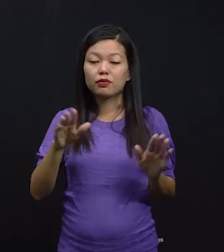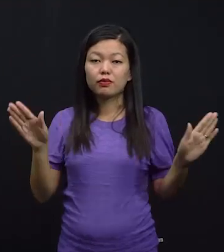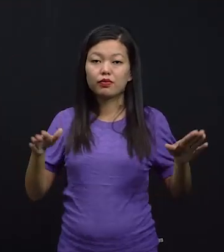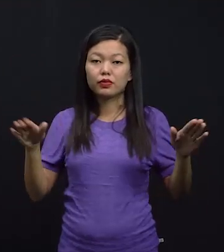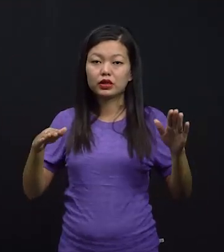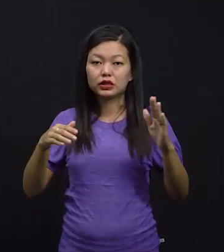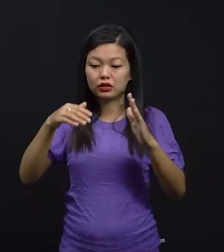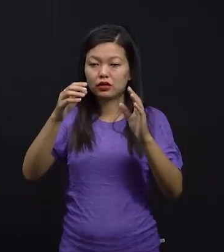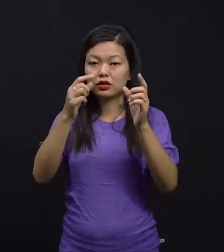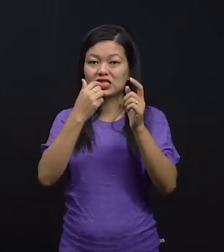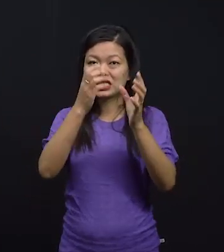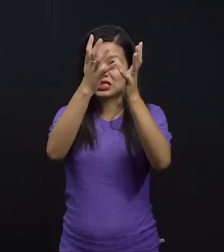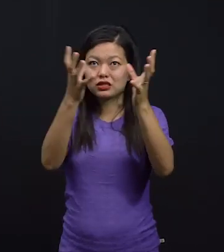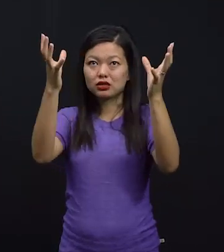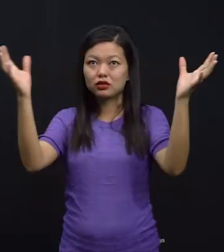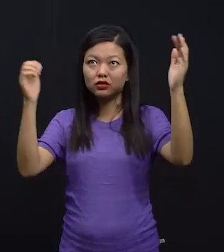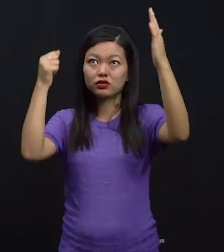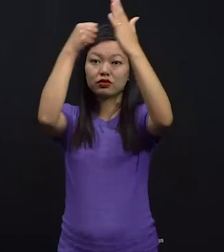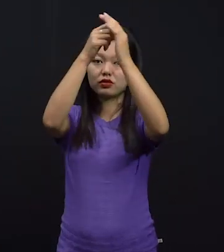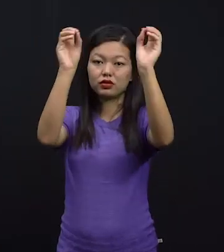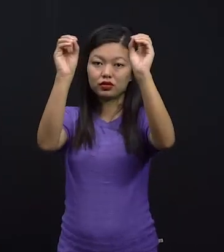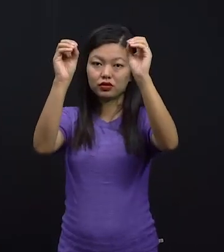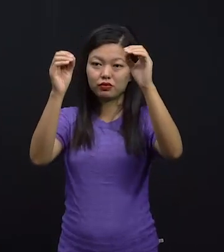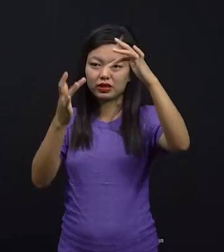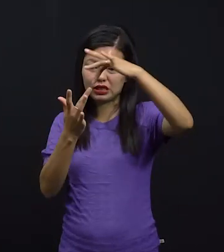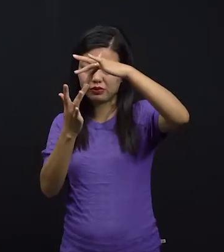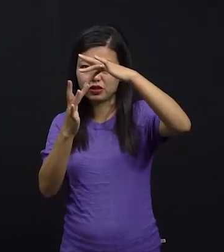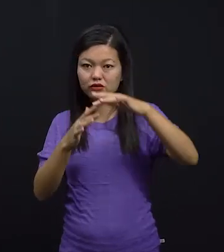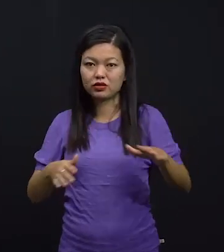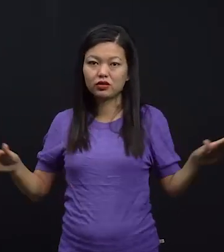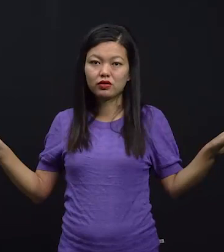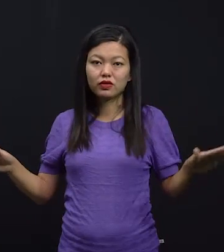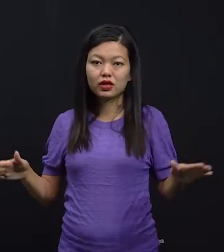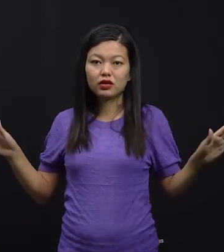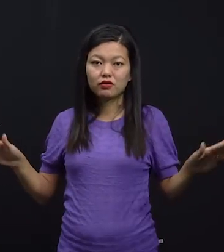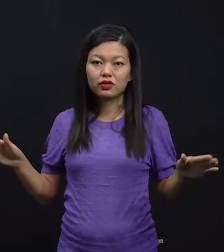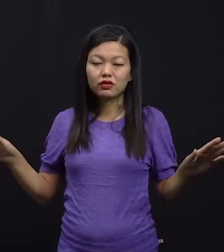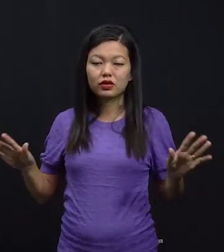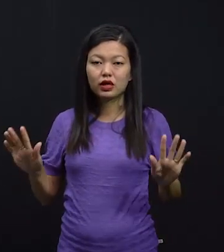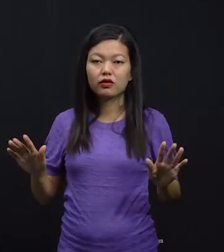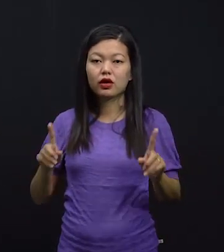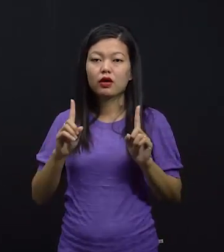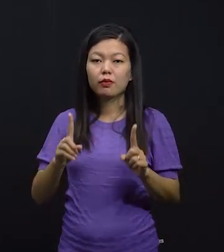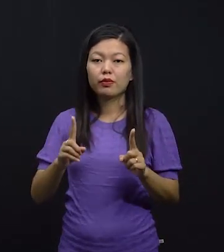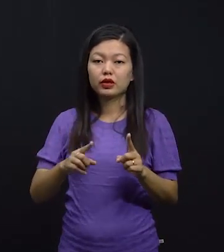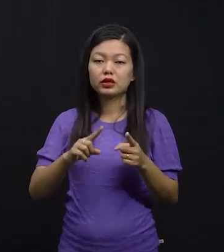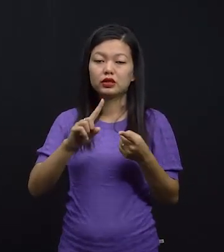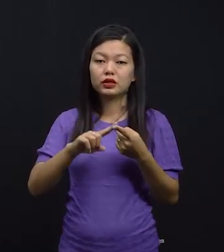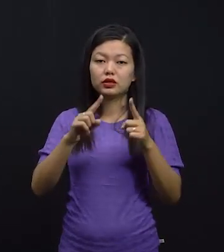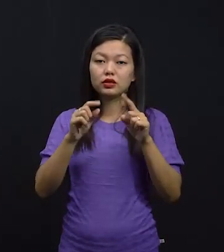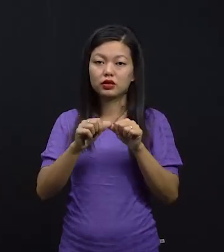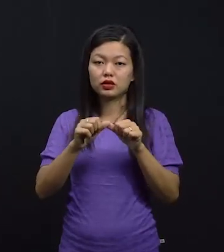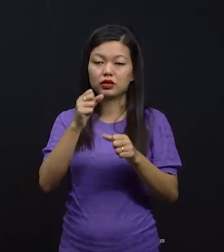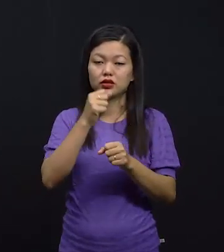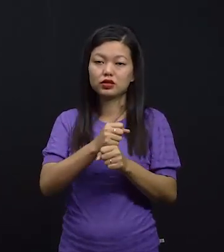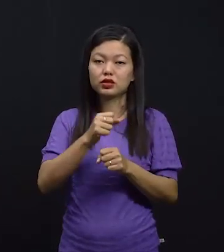not necessarily be needing this, but when we see the bird flying around with the swiftness and without